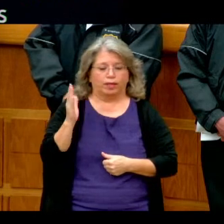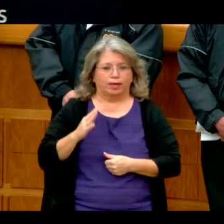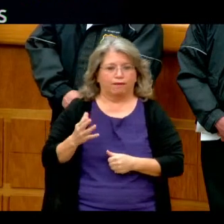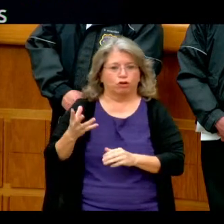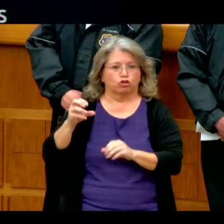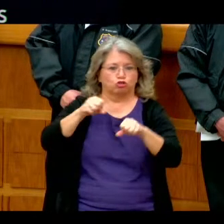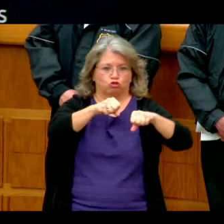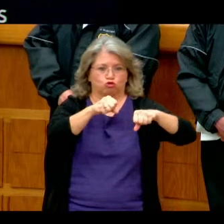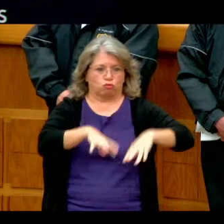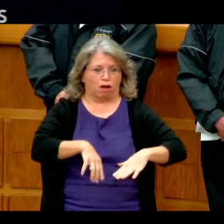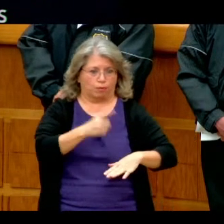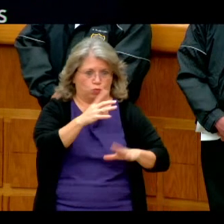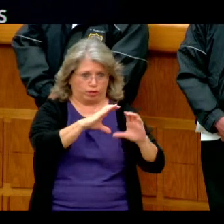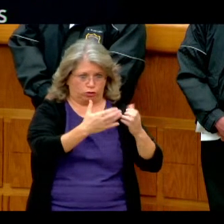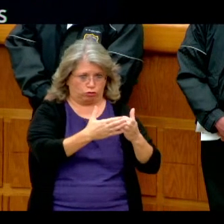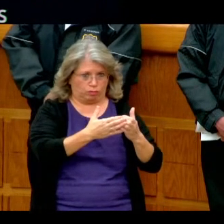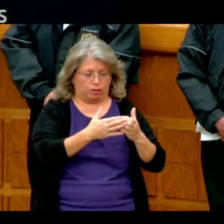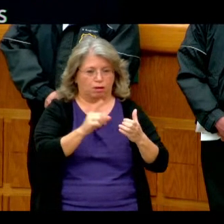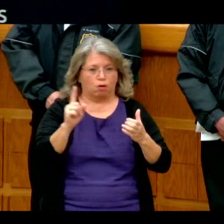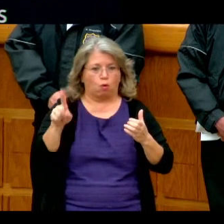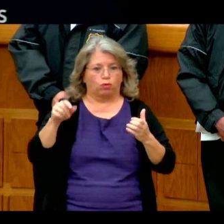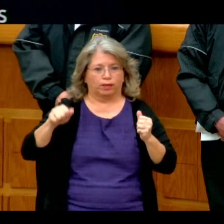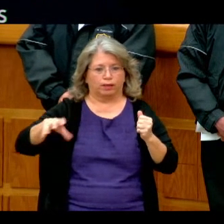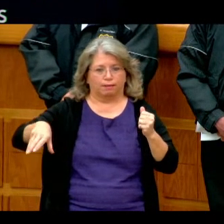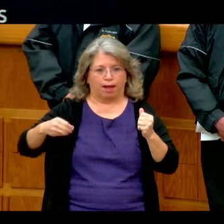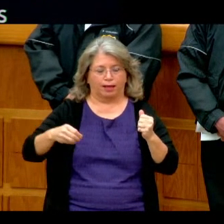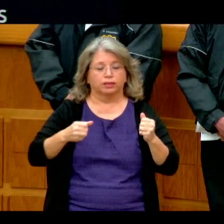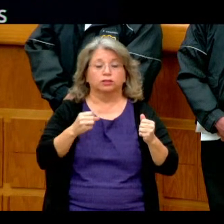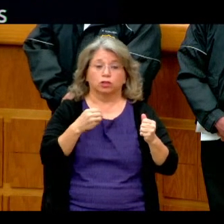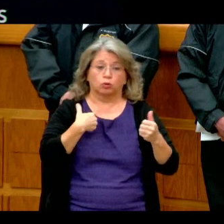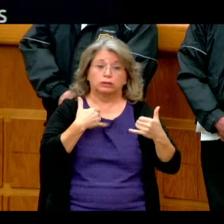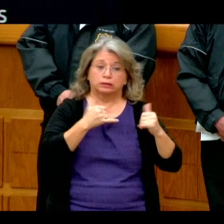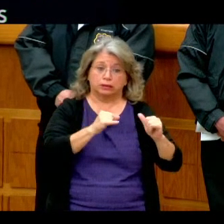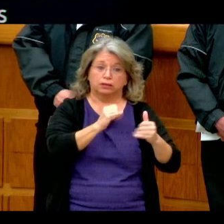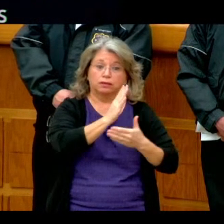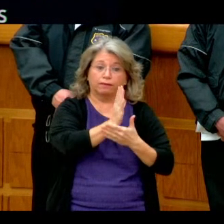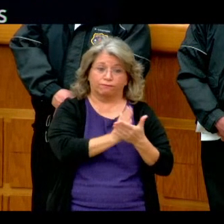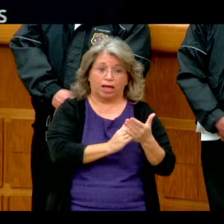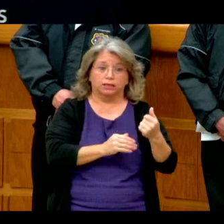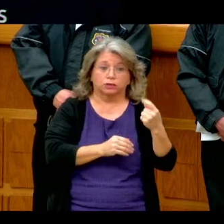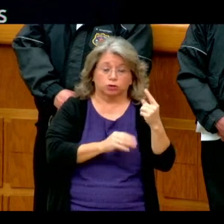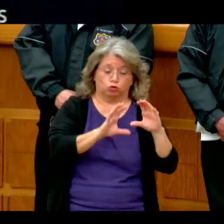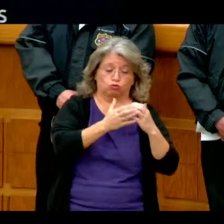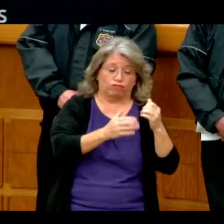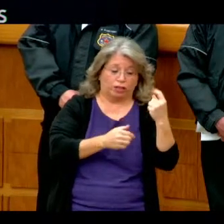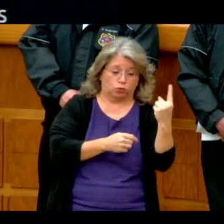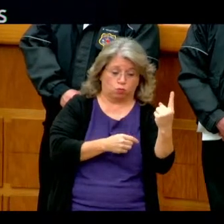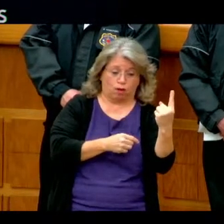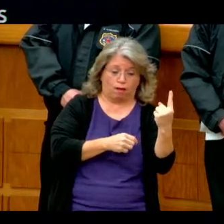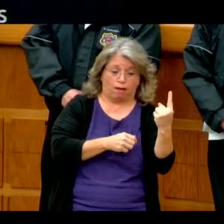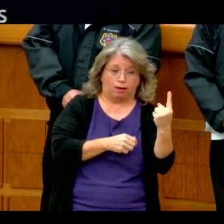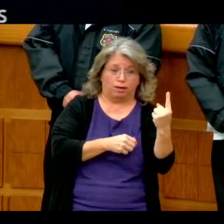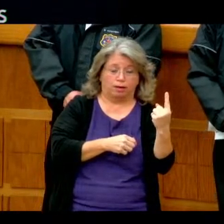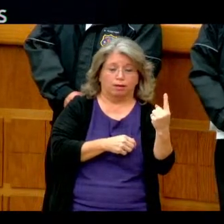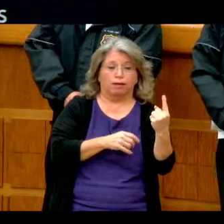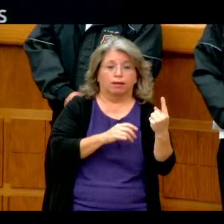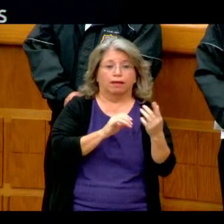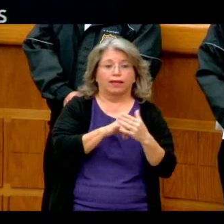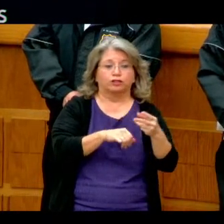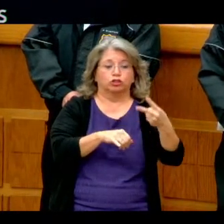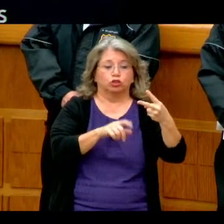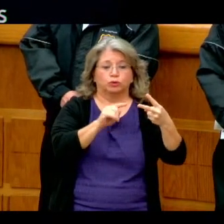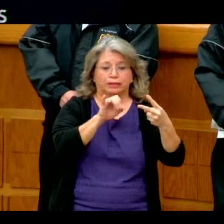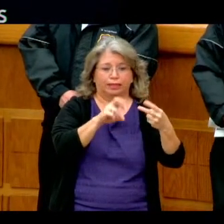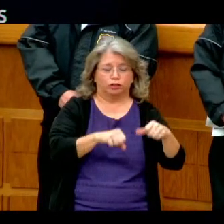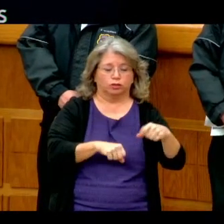add a tier. And so we're actually doing phase 1A, which is includes two tiers, Tier 1 and also